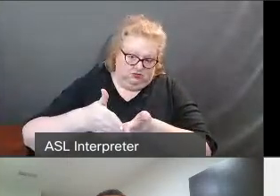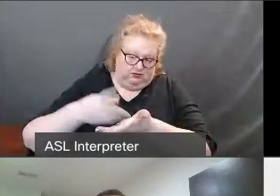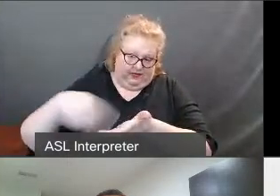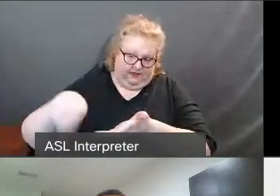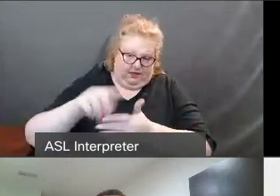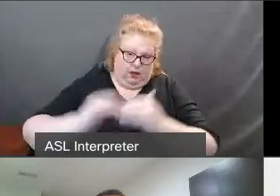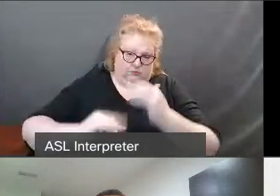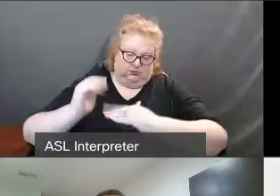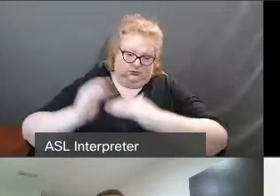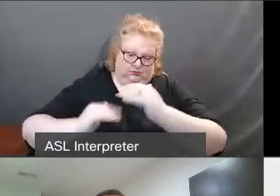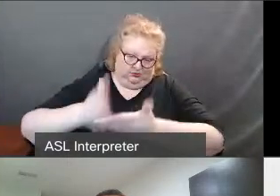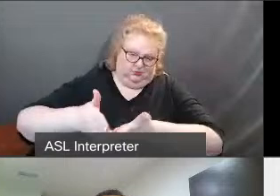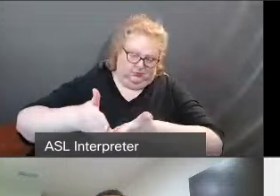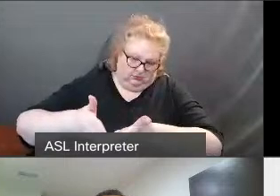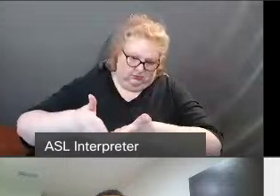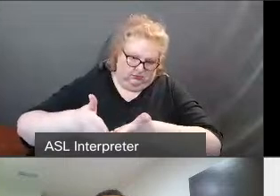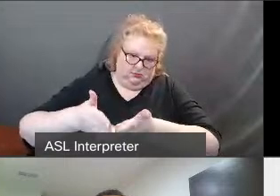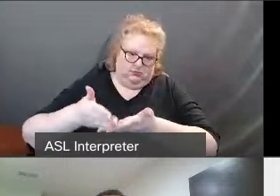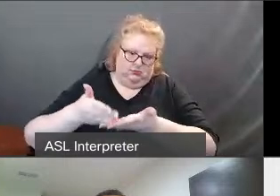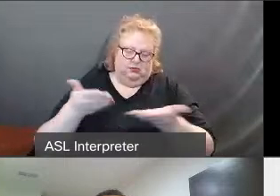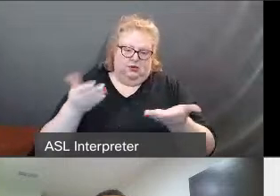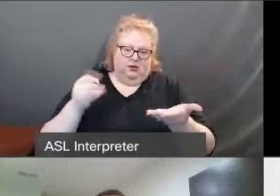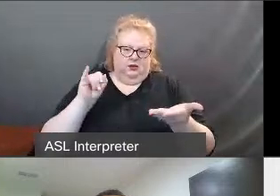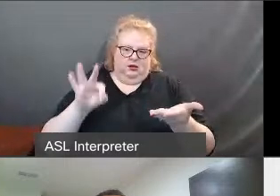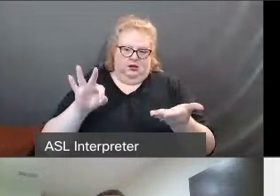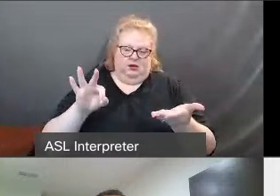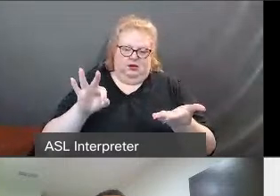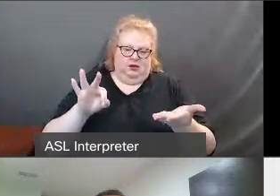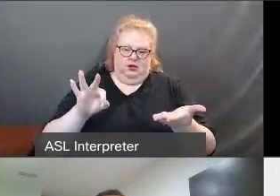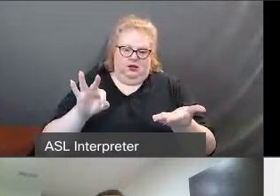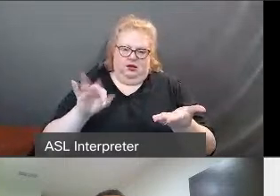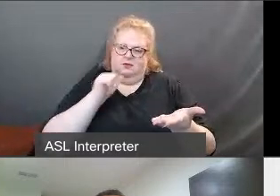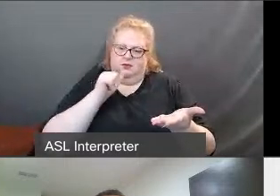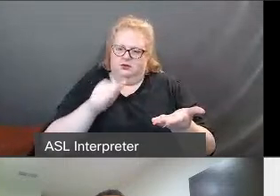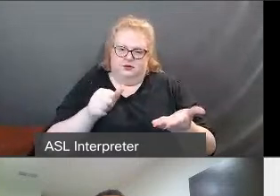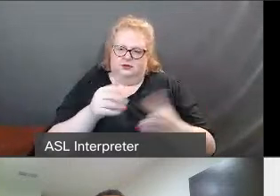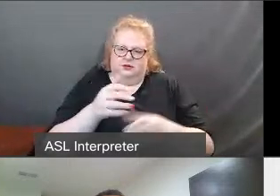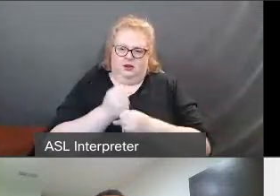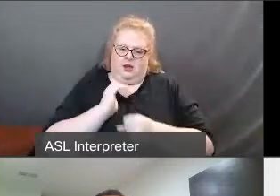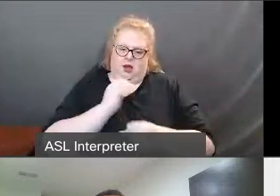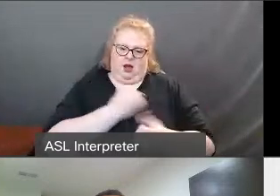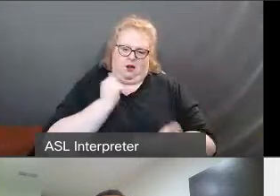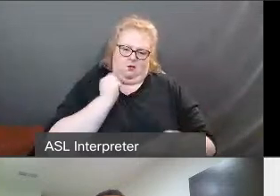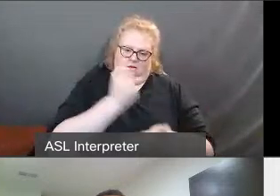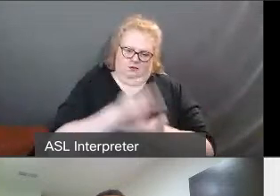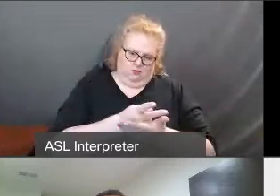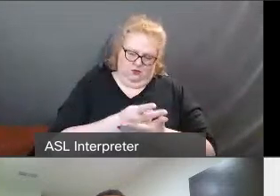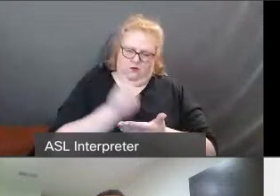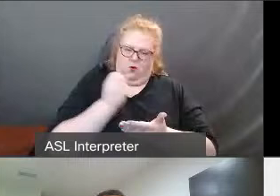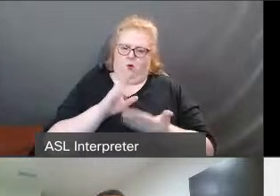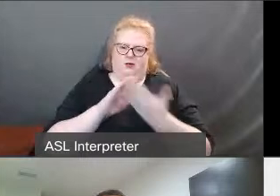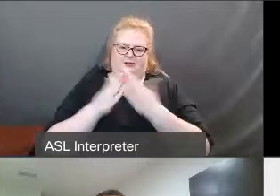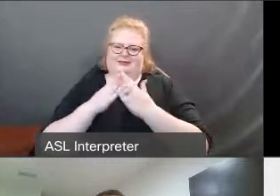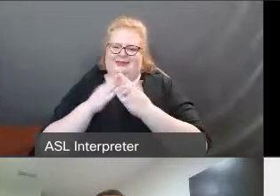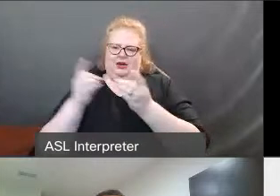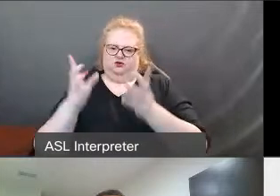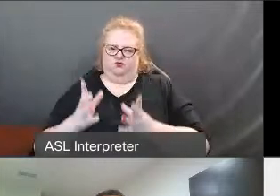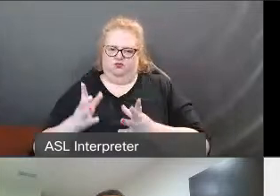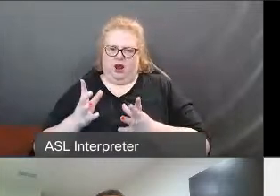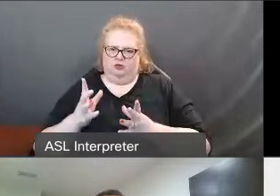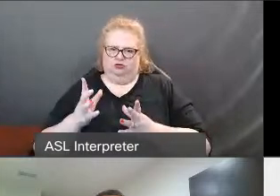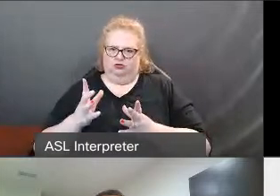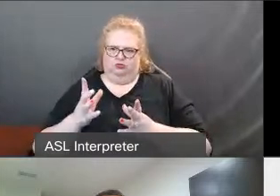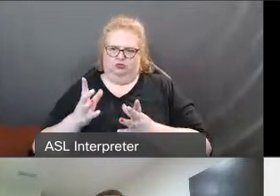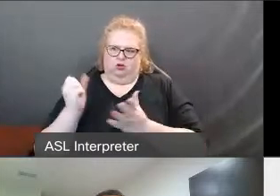does not get our approval later or the city director's approval later, what will have to happen to the structure?